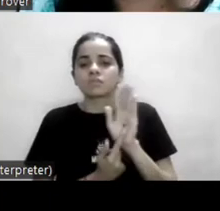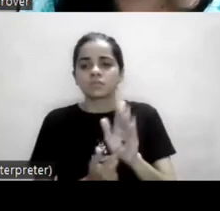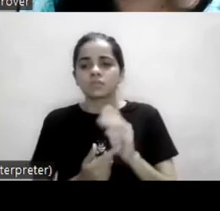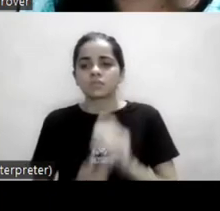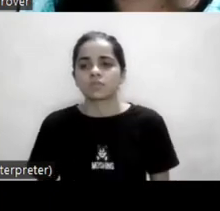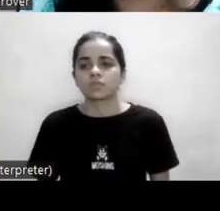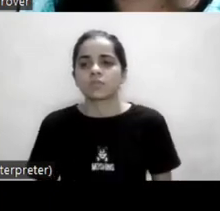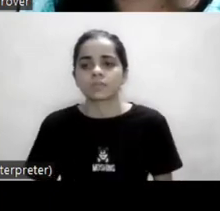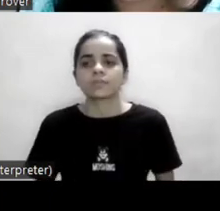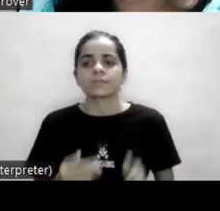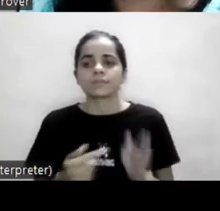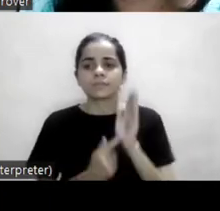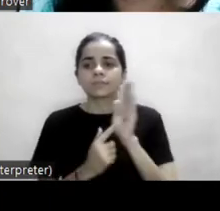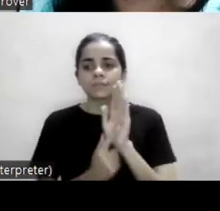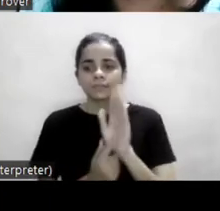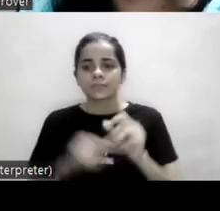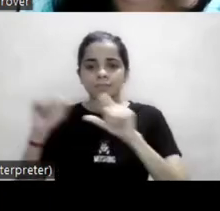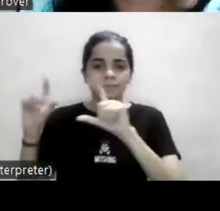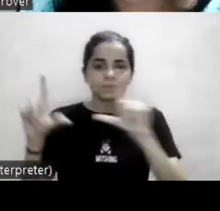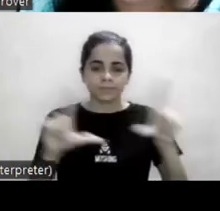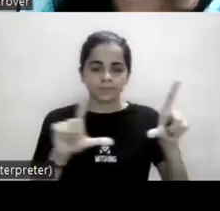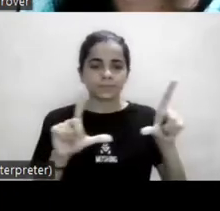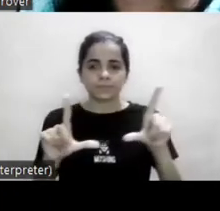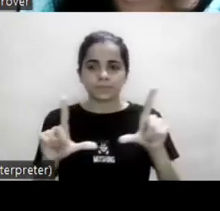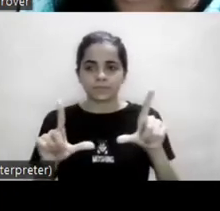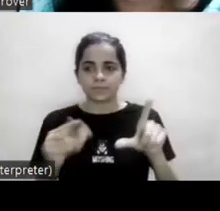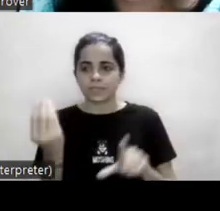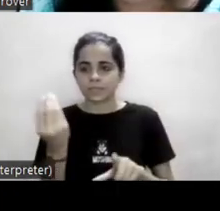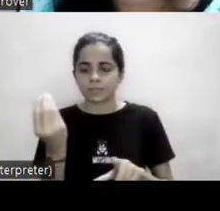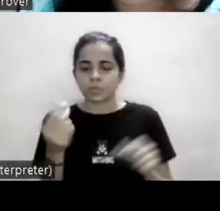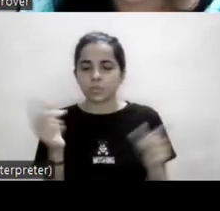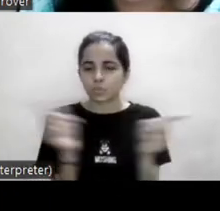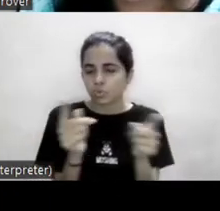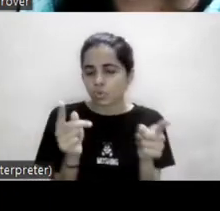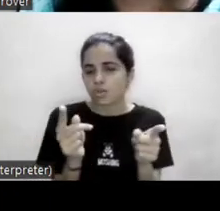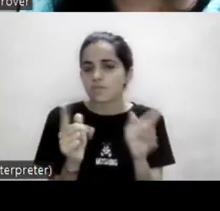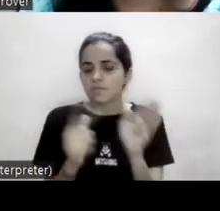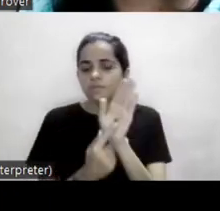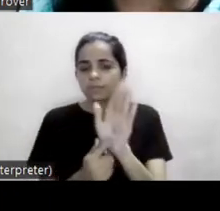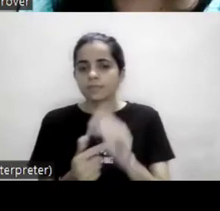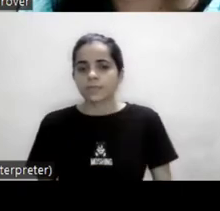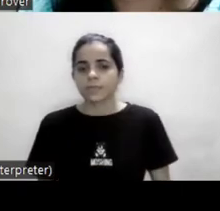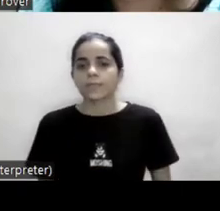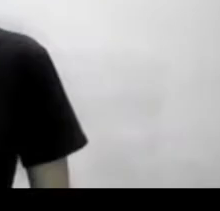show you a screen, one of the scenes here from Pablo.